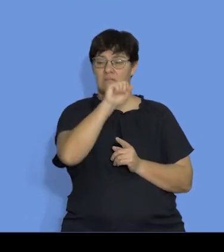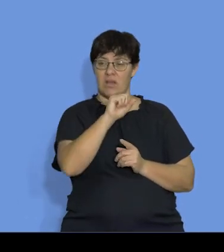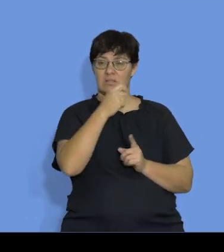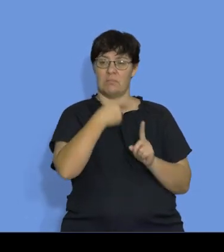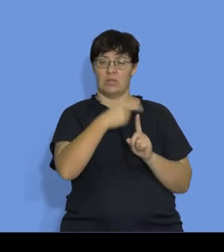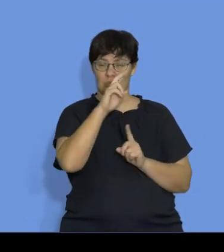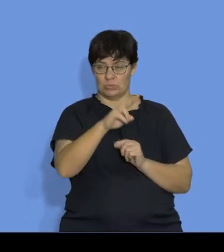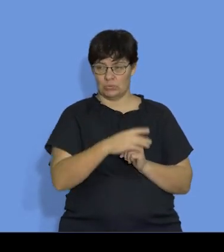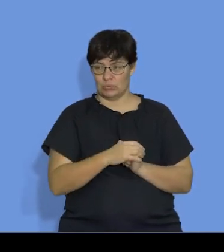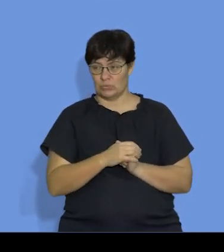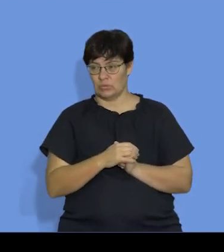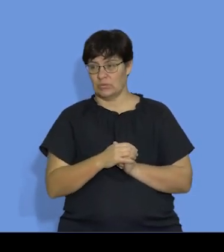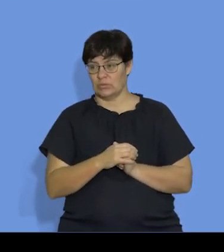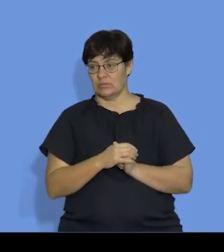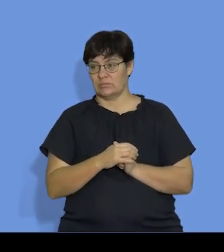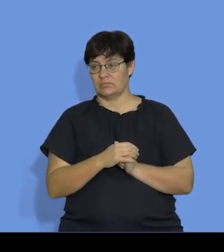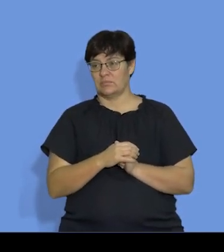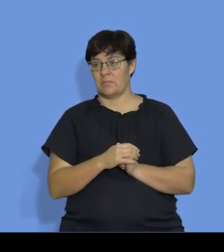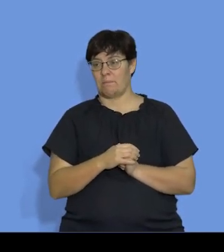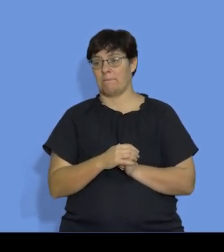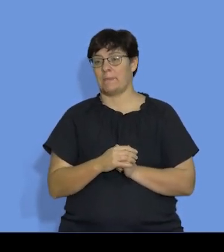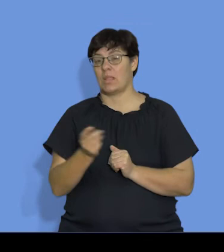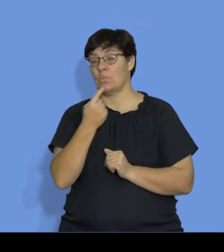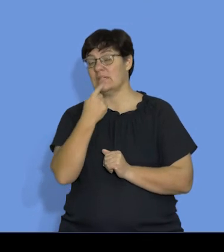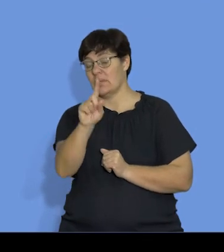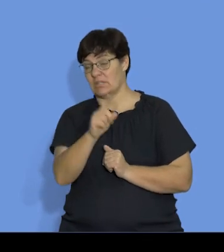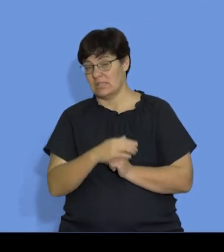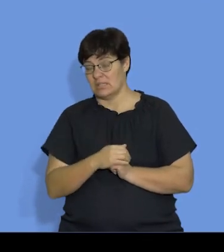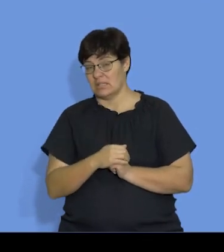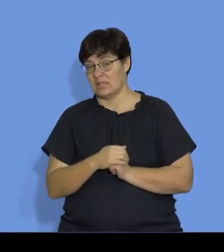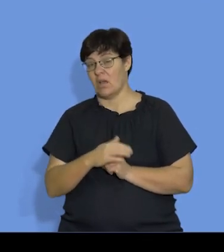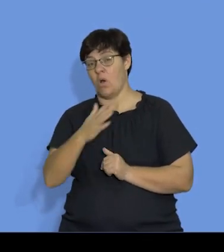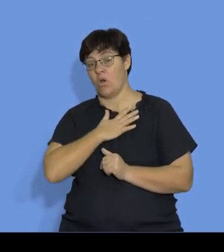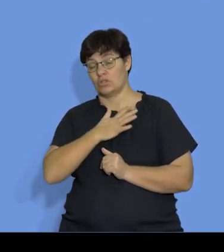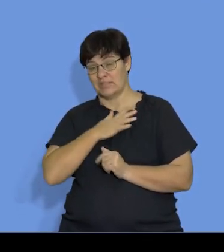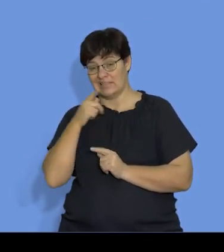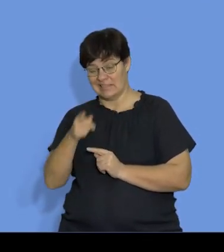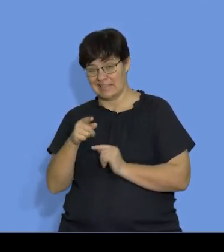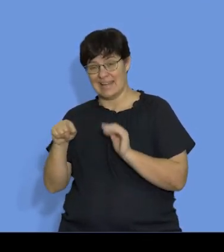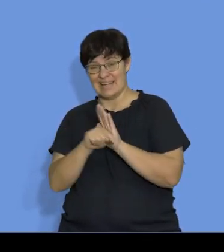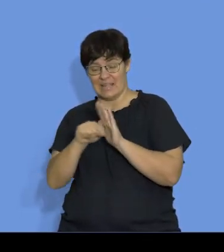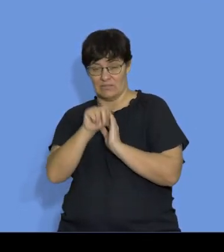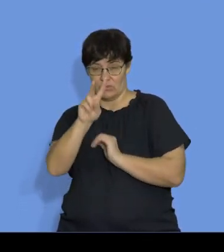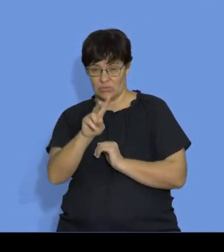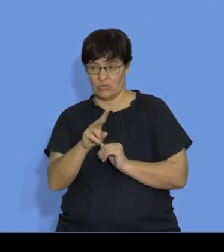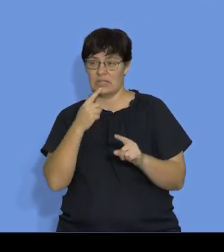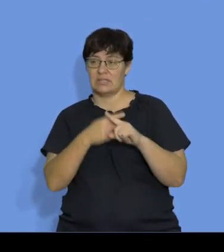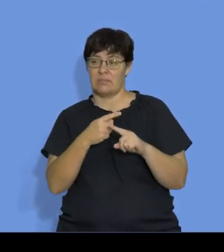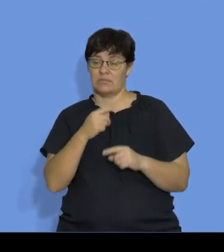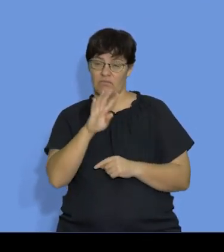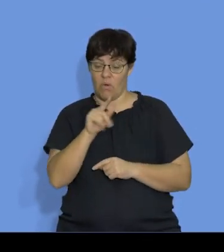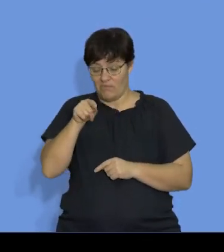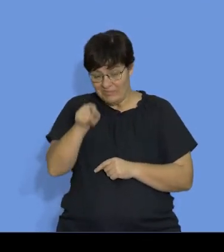this case. So if we have that, we are saying that oxygen, in terms of oxygen, negative 2 multiplied by 4 of